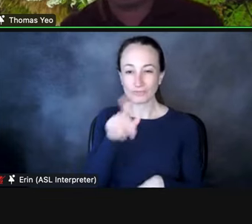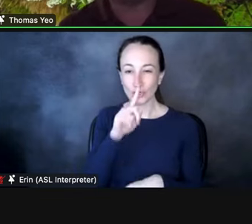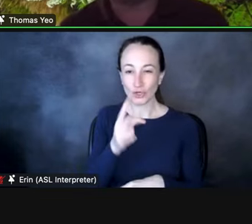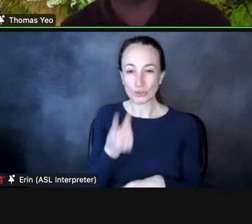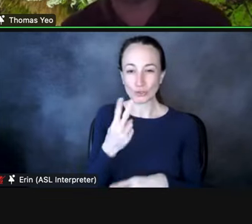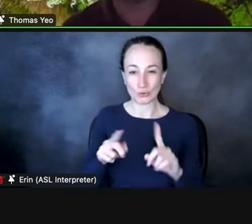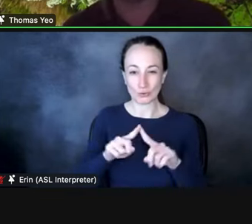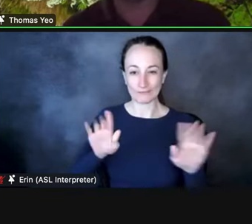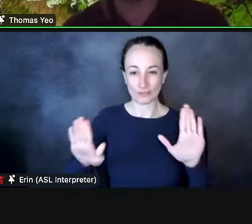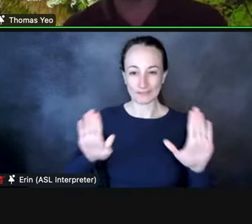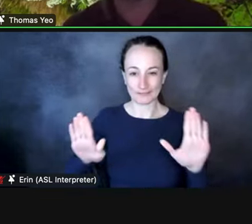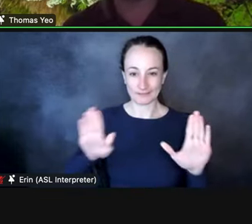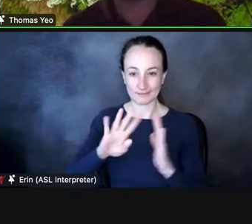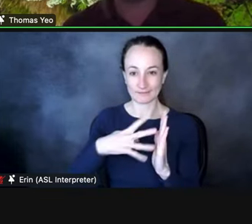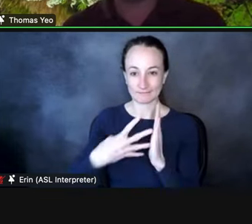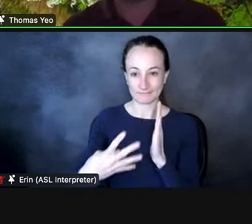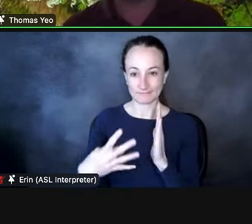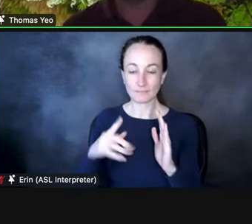are largely similar.